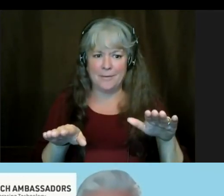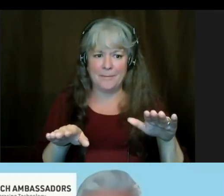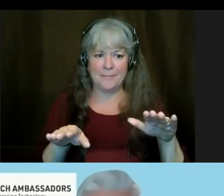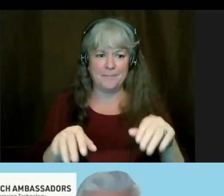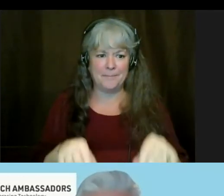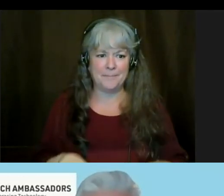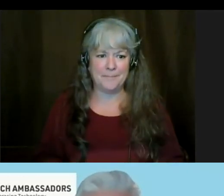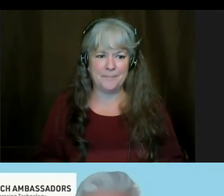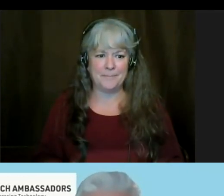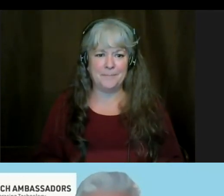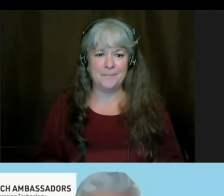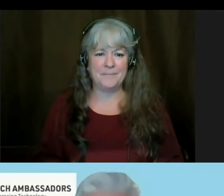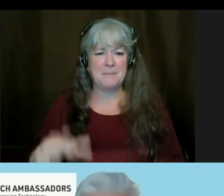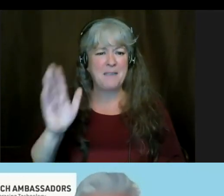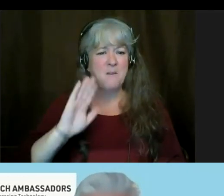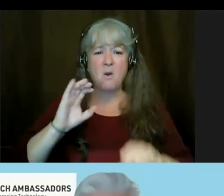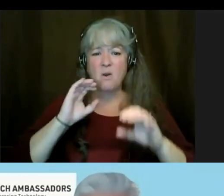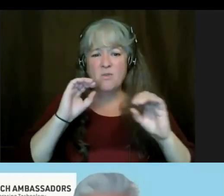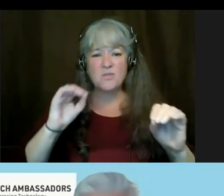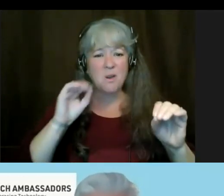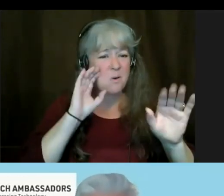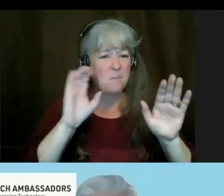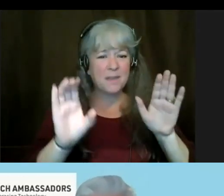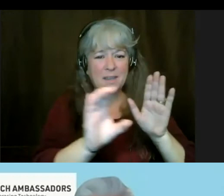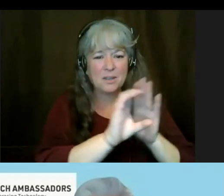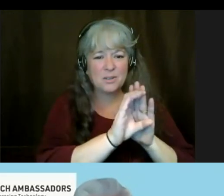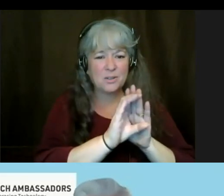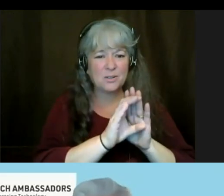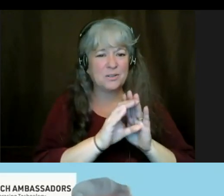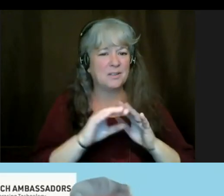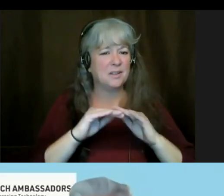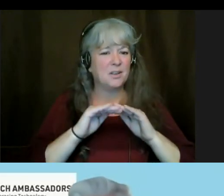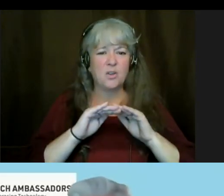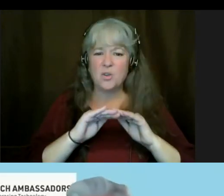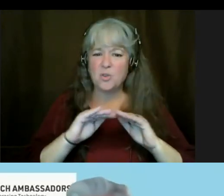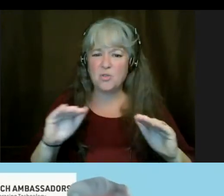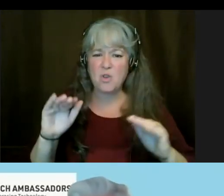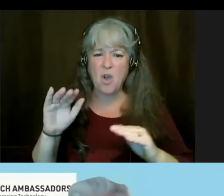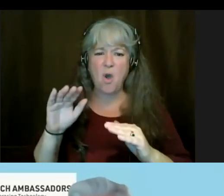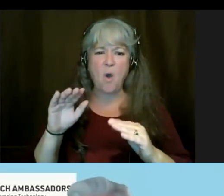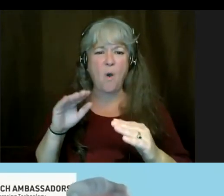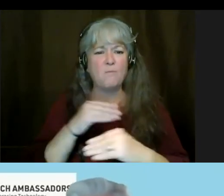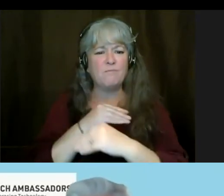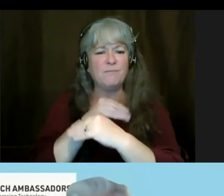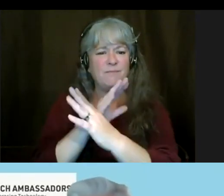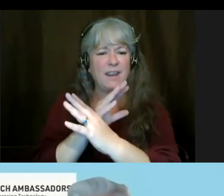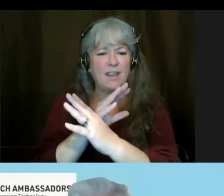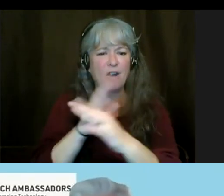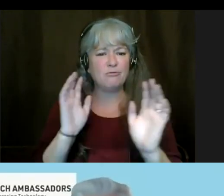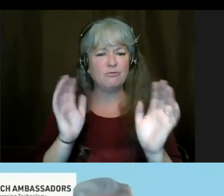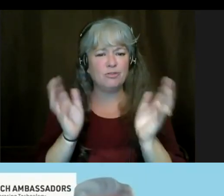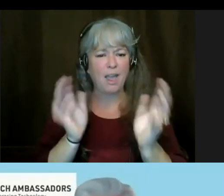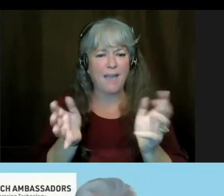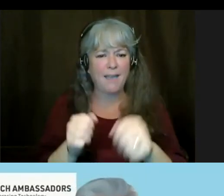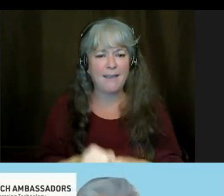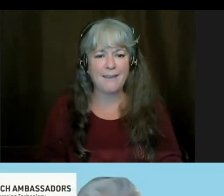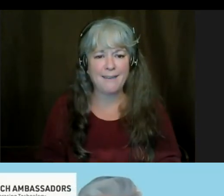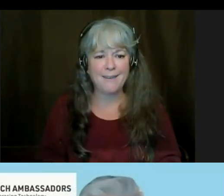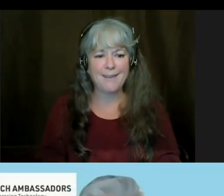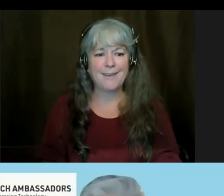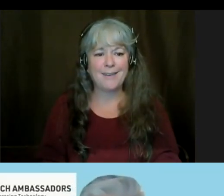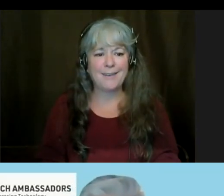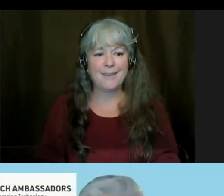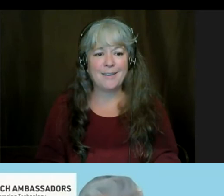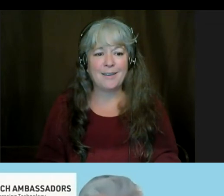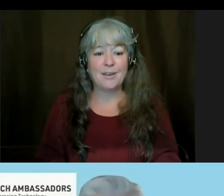had no pictures, they had no video chats. all they had was the